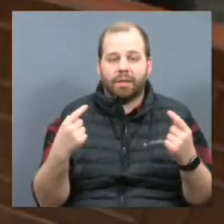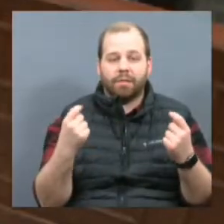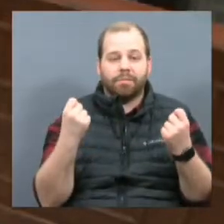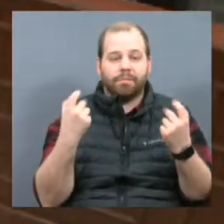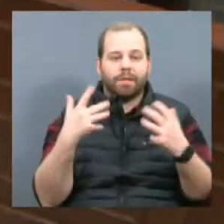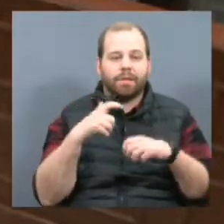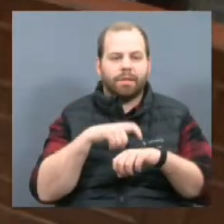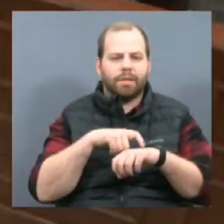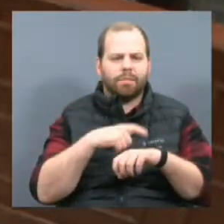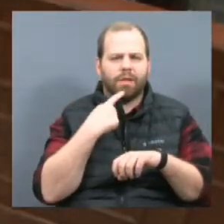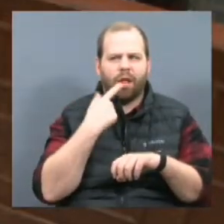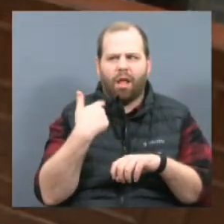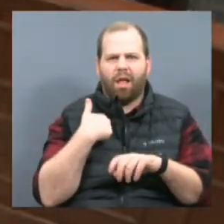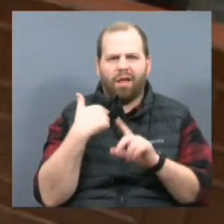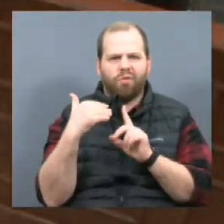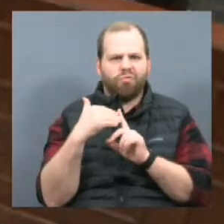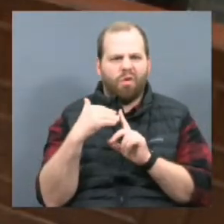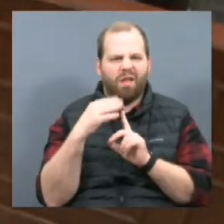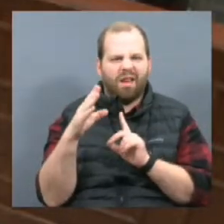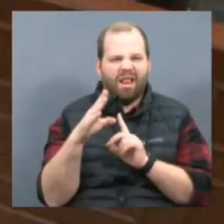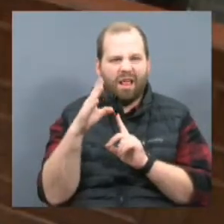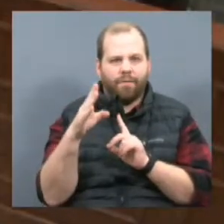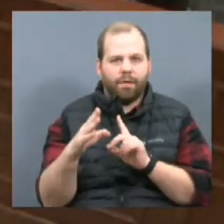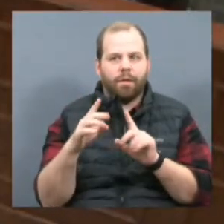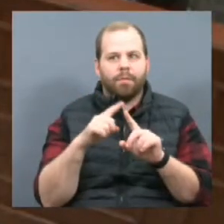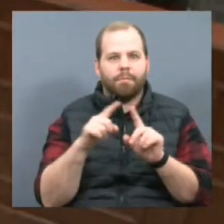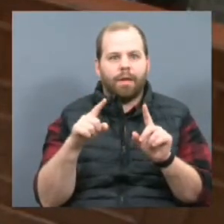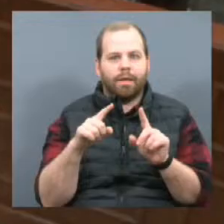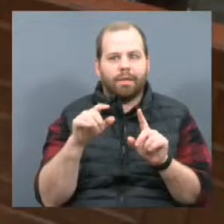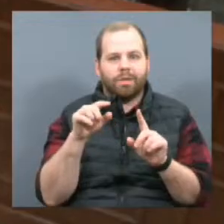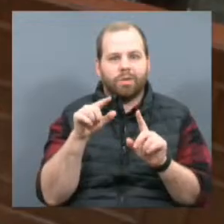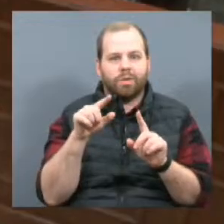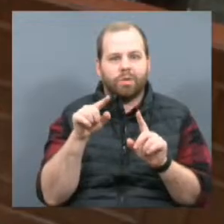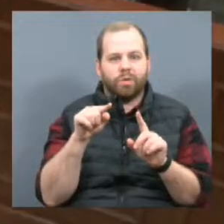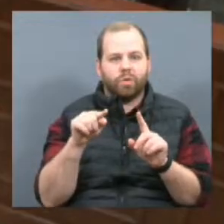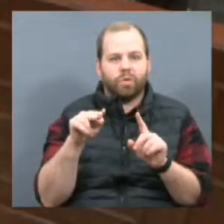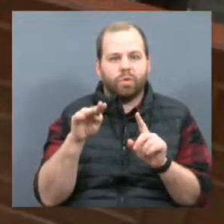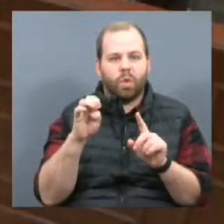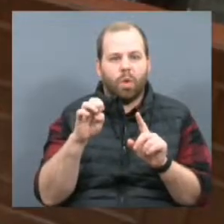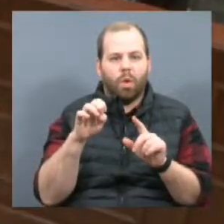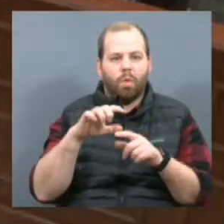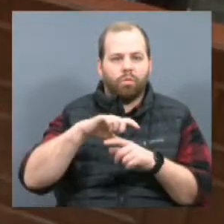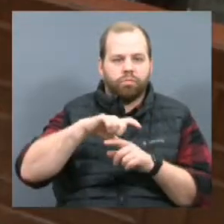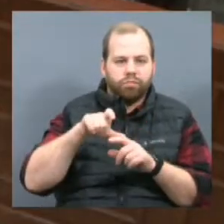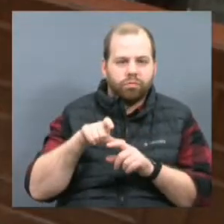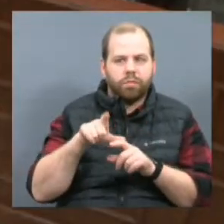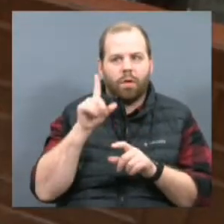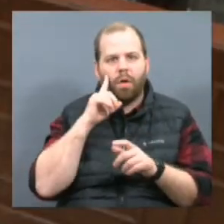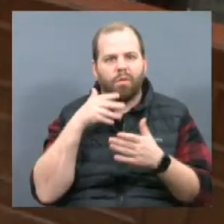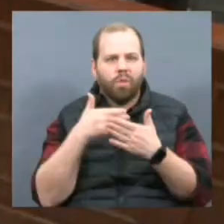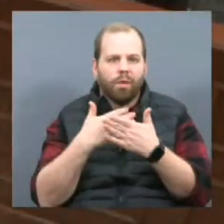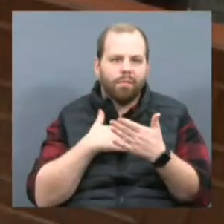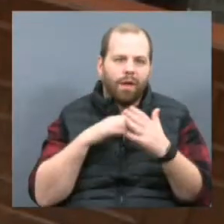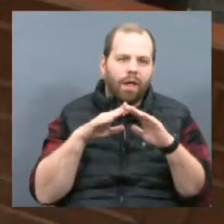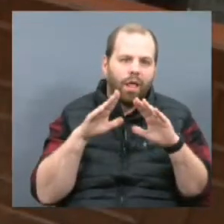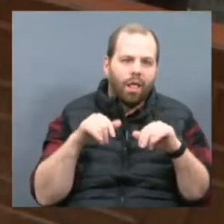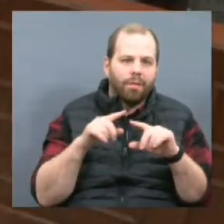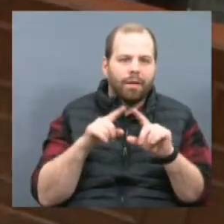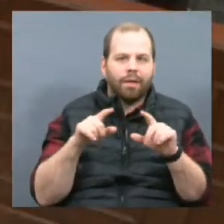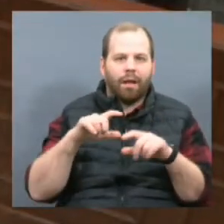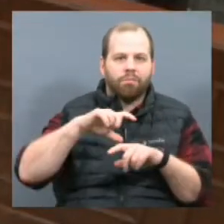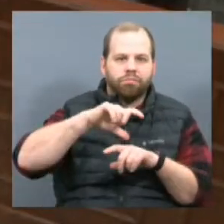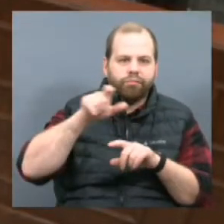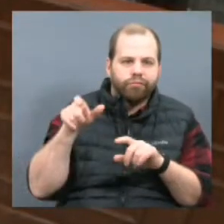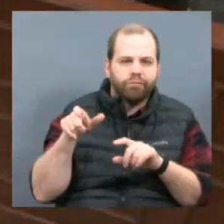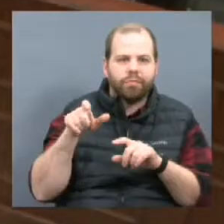of times people will say, I never got notice, but sometimes they're not within that notification zone, even though you're concerned about it, it's close to your house. So we just gotta be very clear